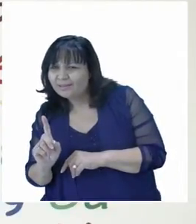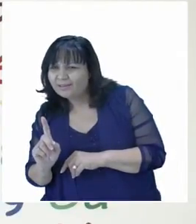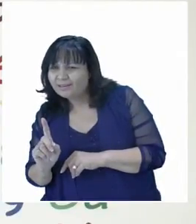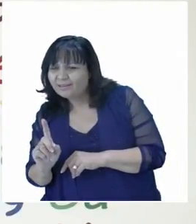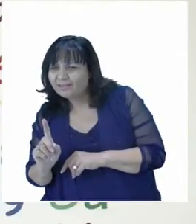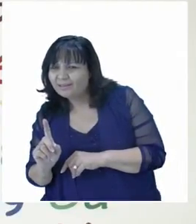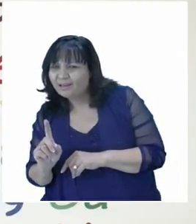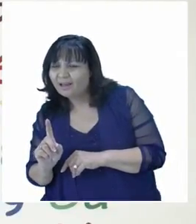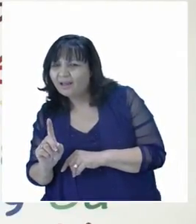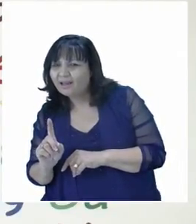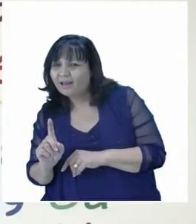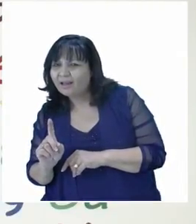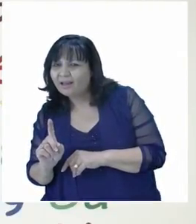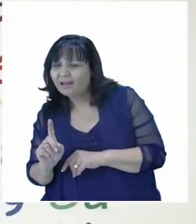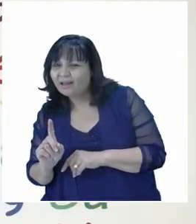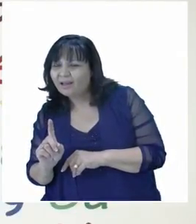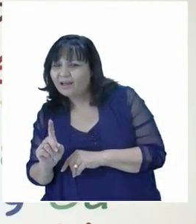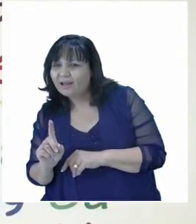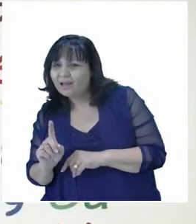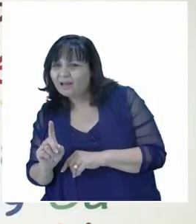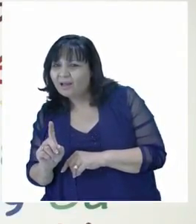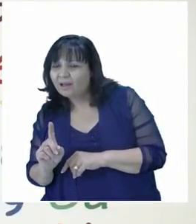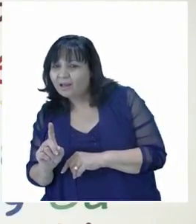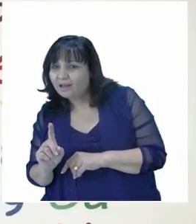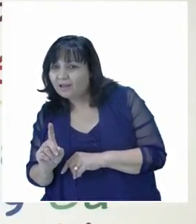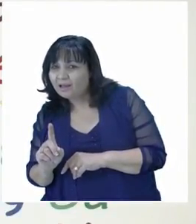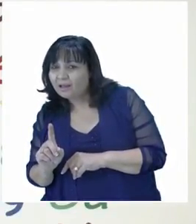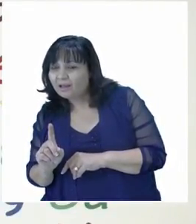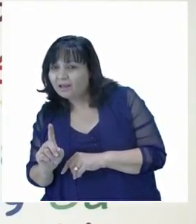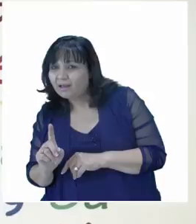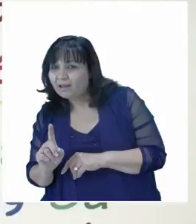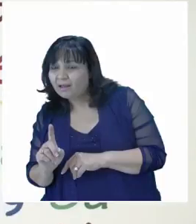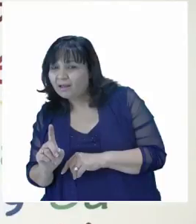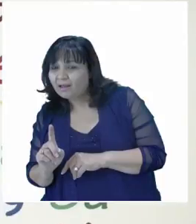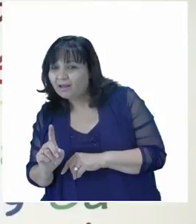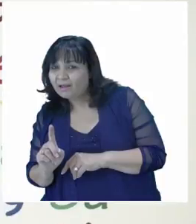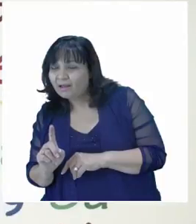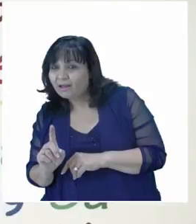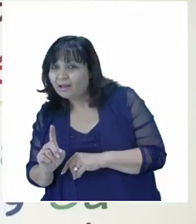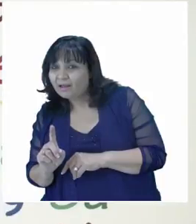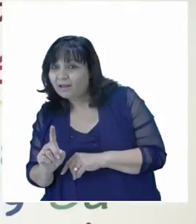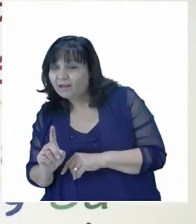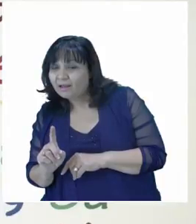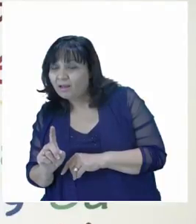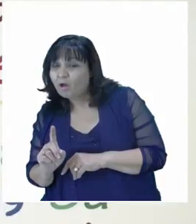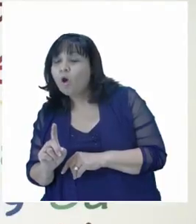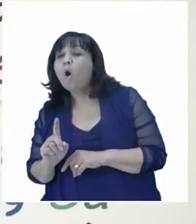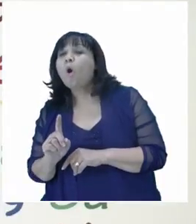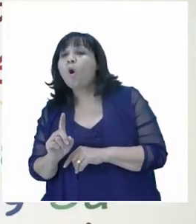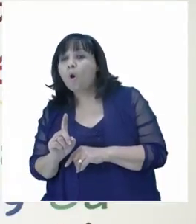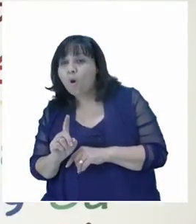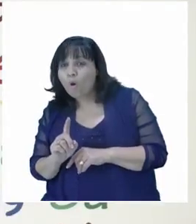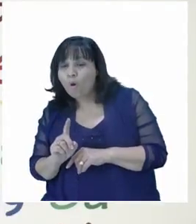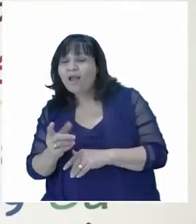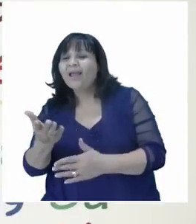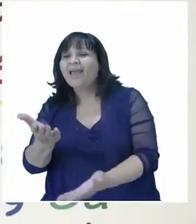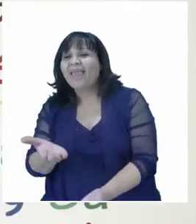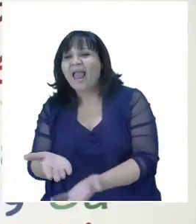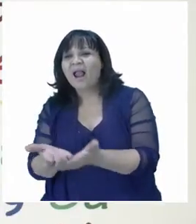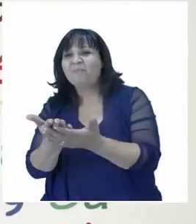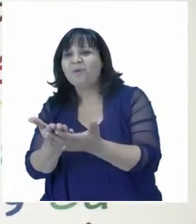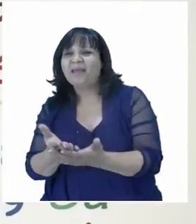I am playing not just with my mother, but I'm helping her cook